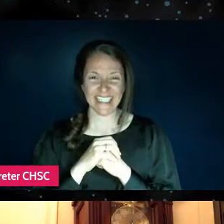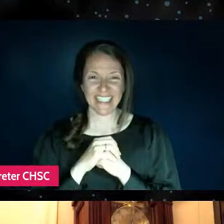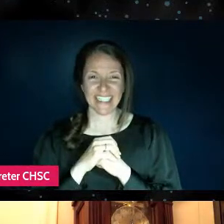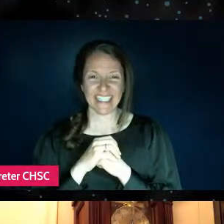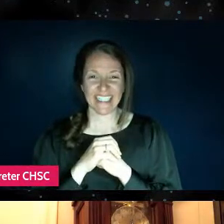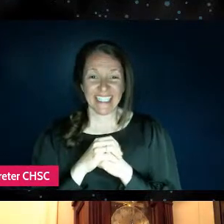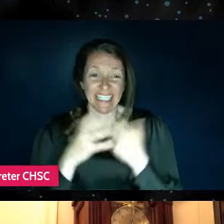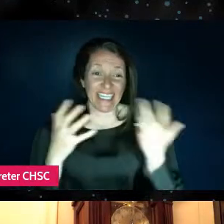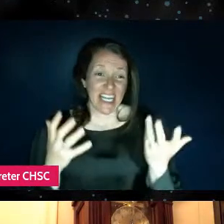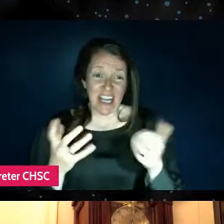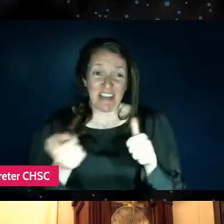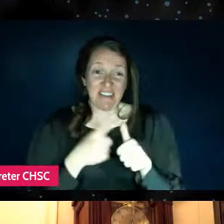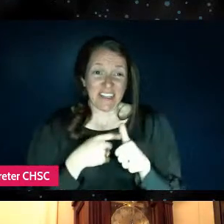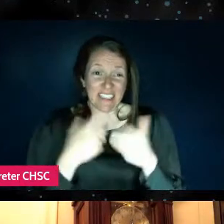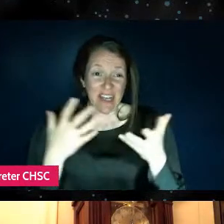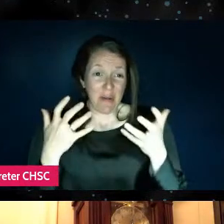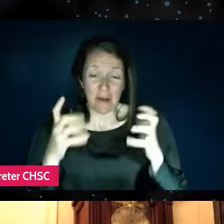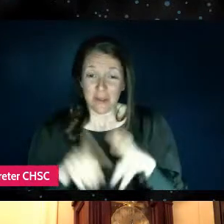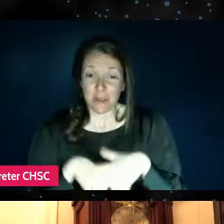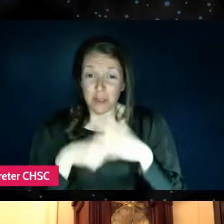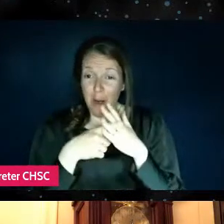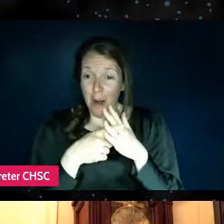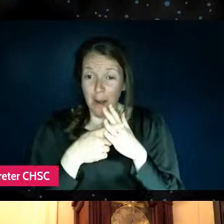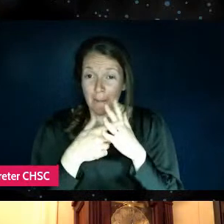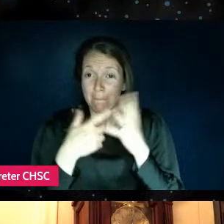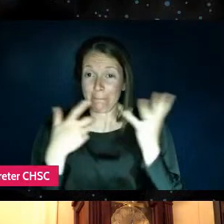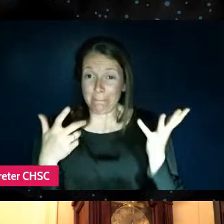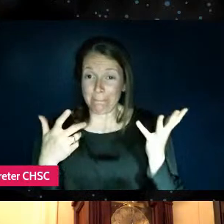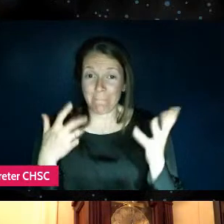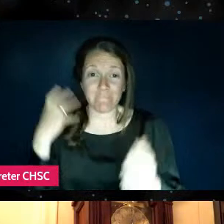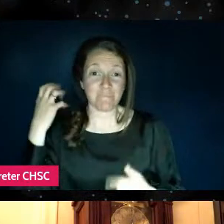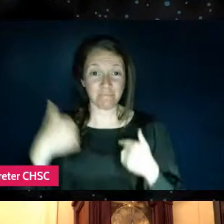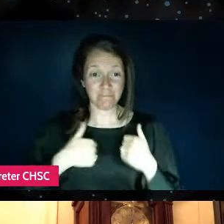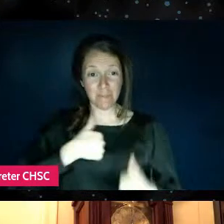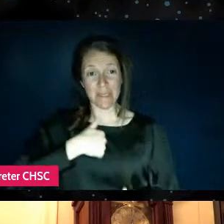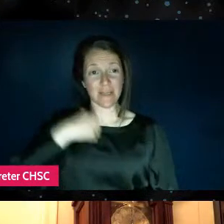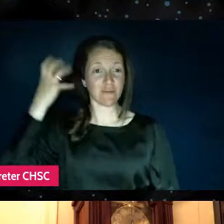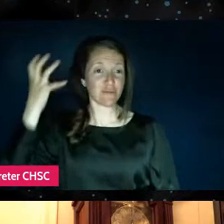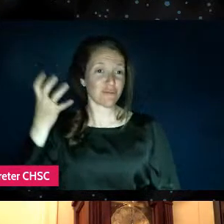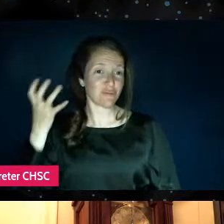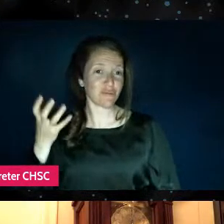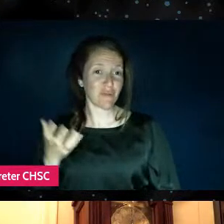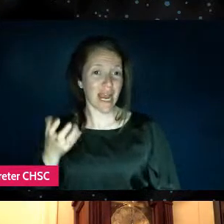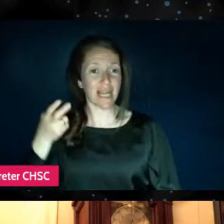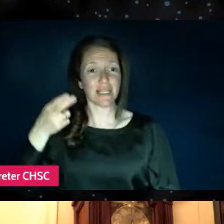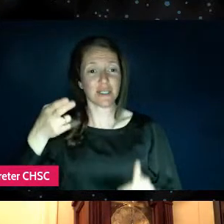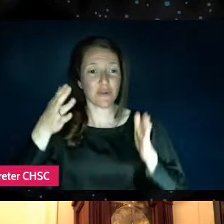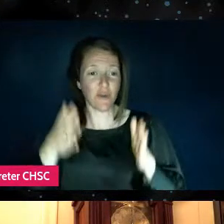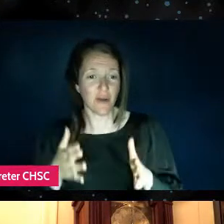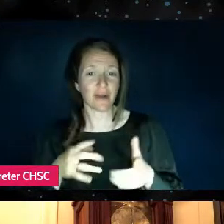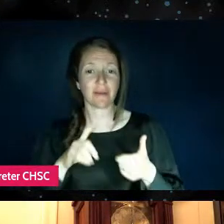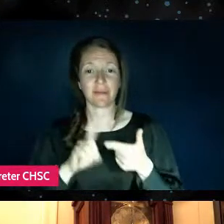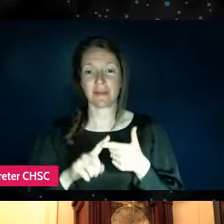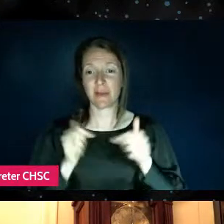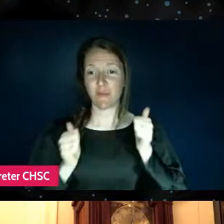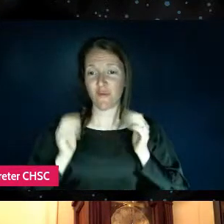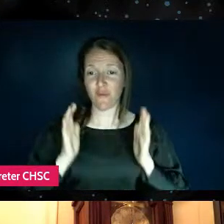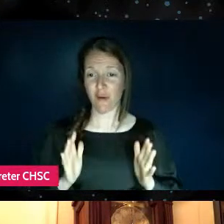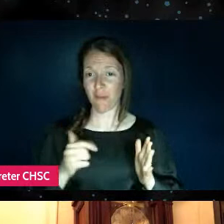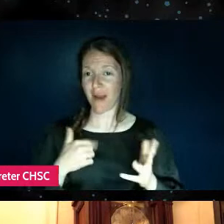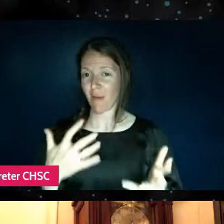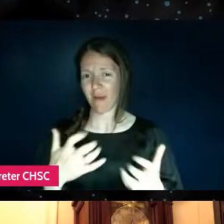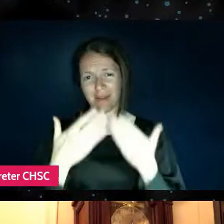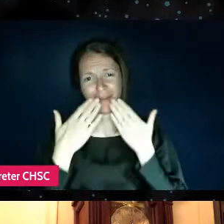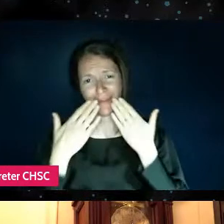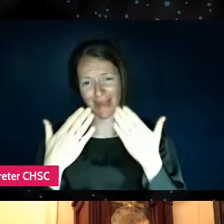I guess the first thing I just want to start off with is, as a drag historian and a performer, I just want to say thank